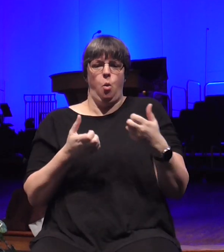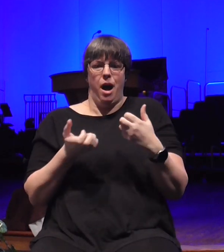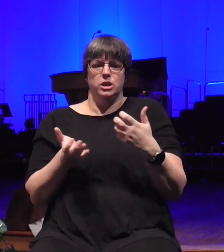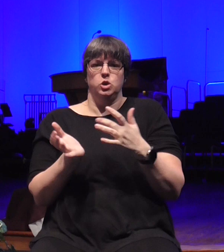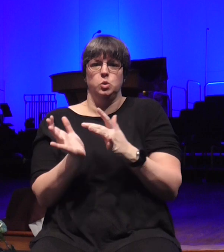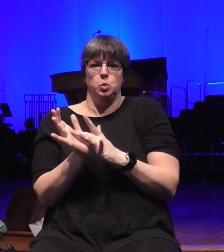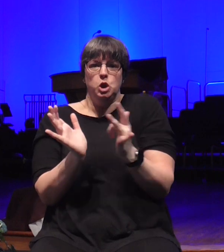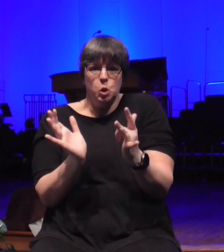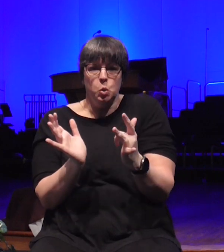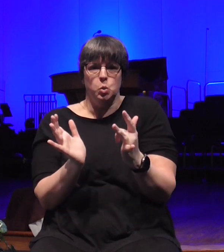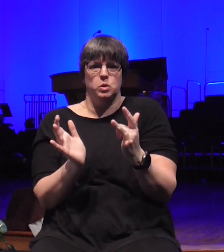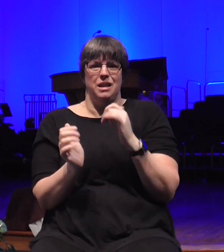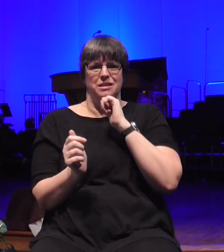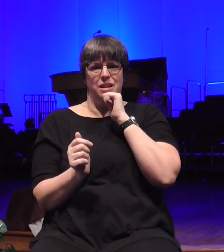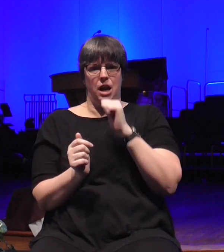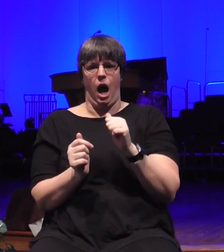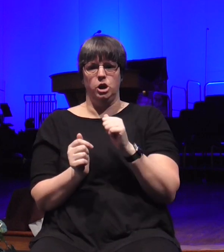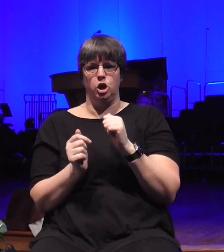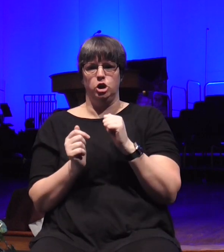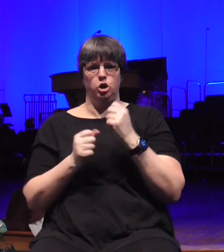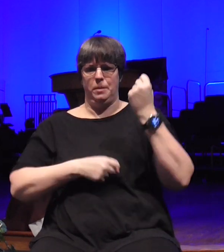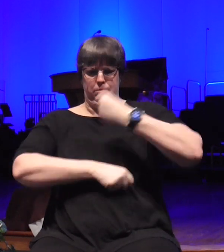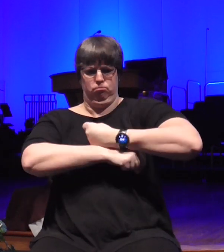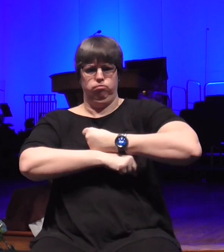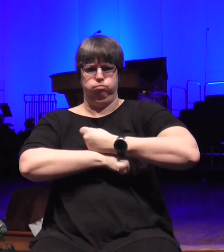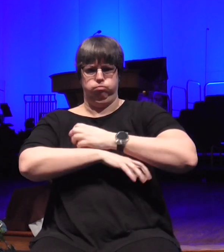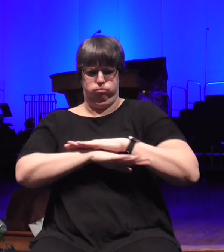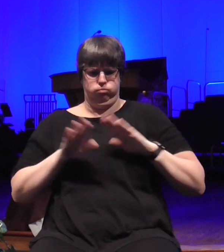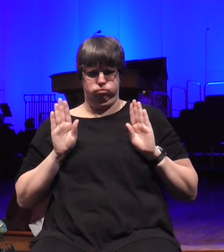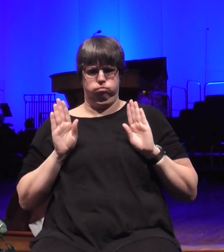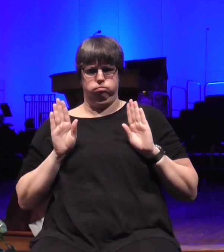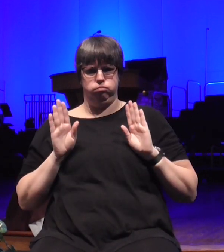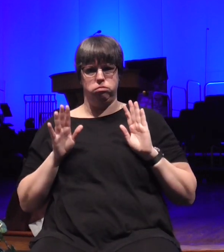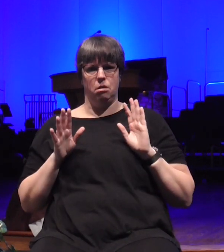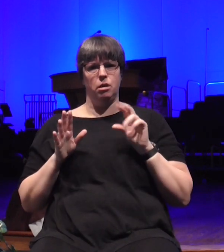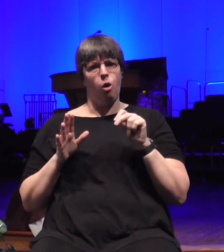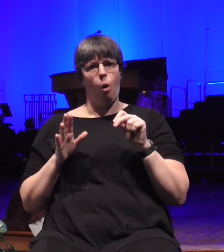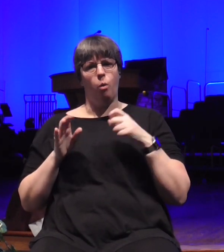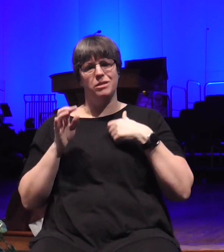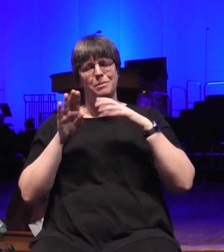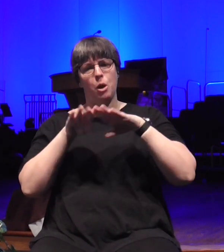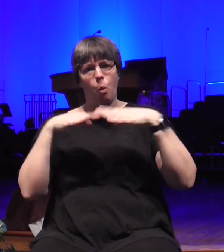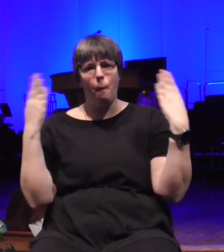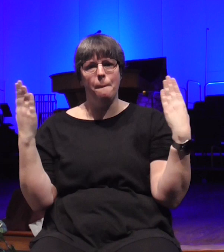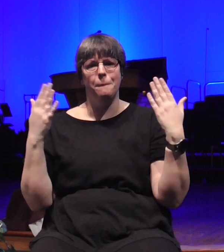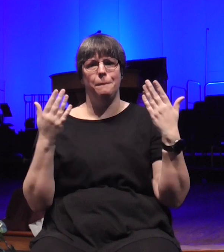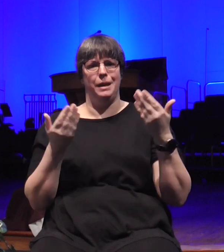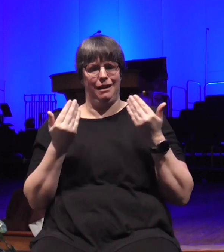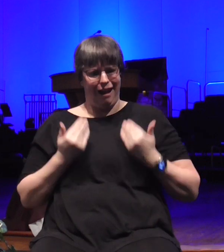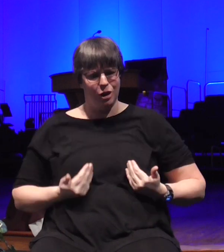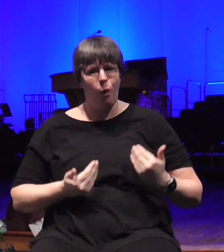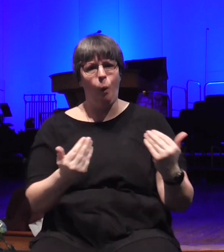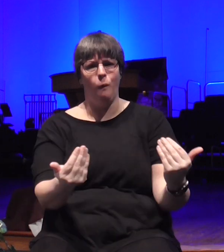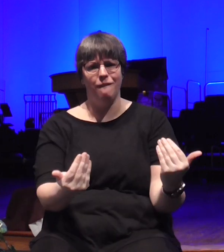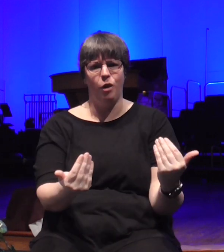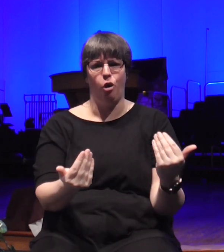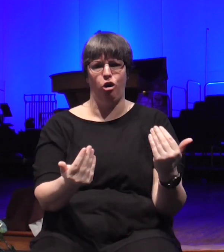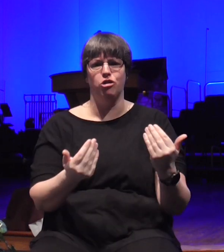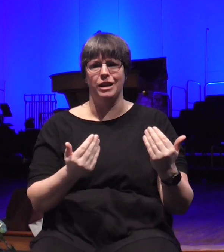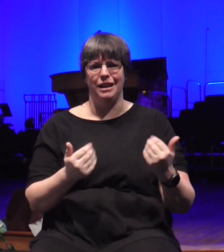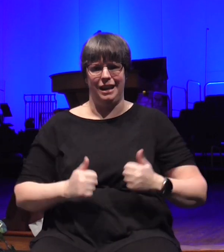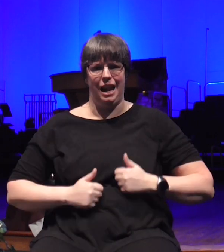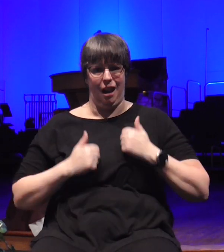be constricted, tight beings, but open and flowing, going for it in our